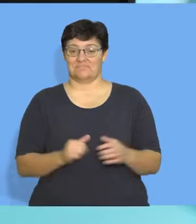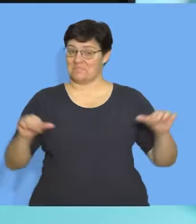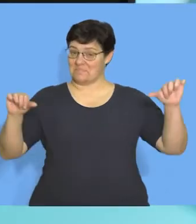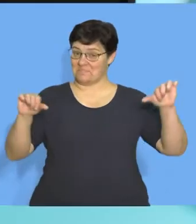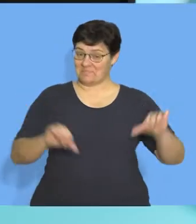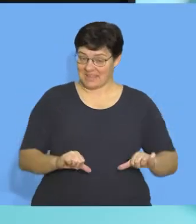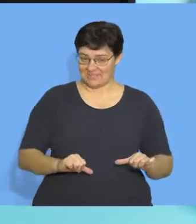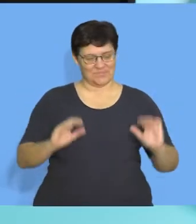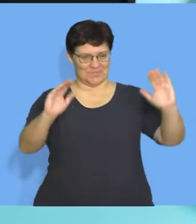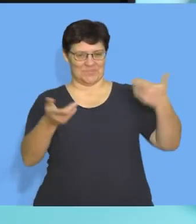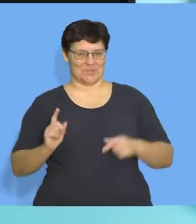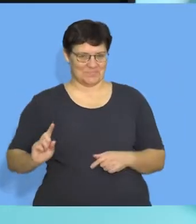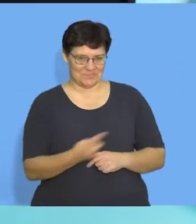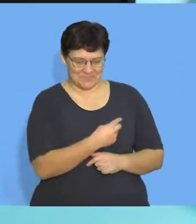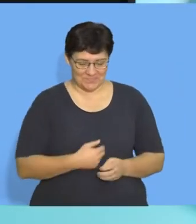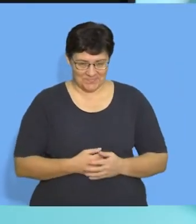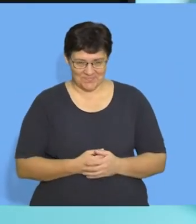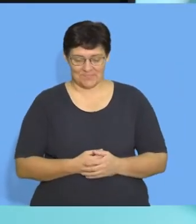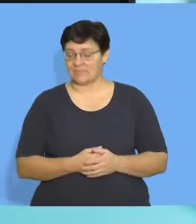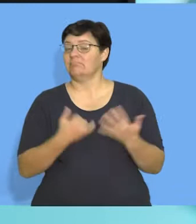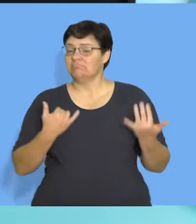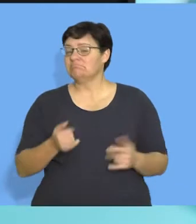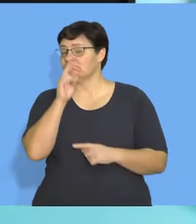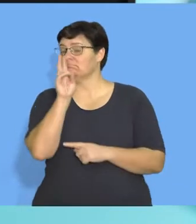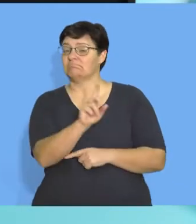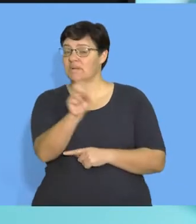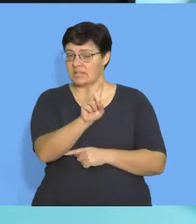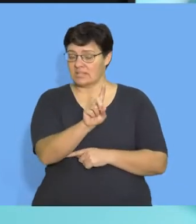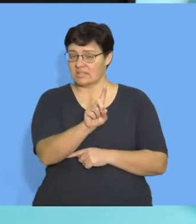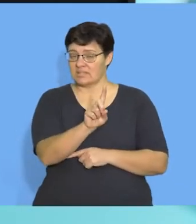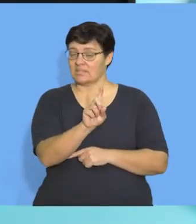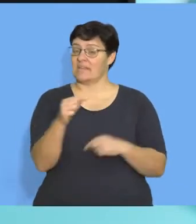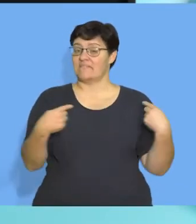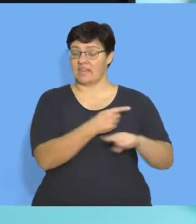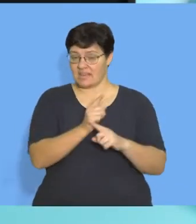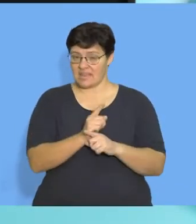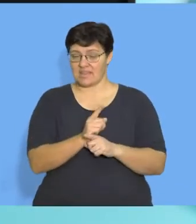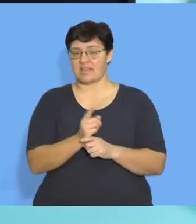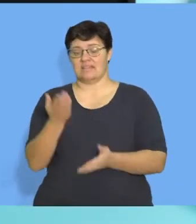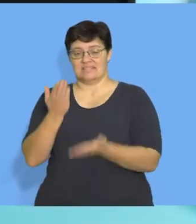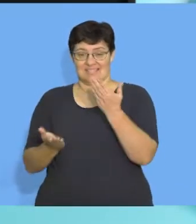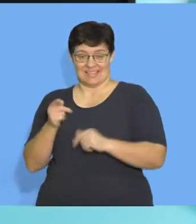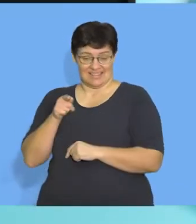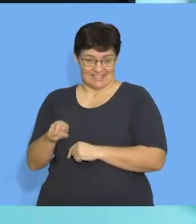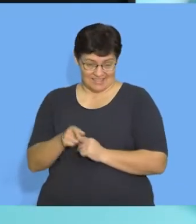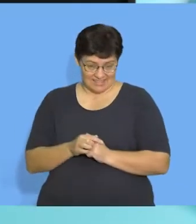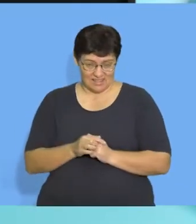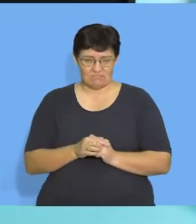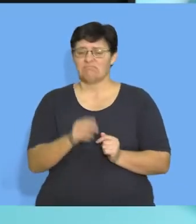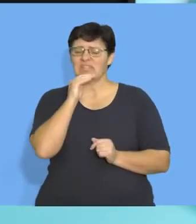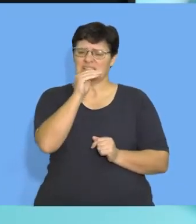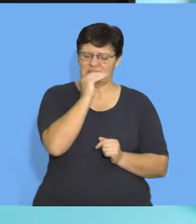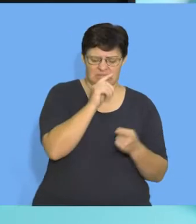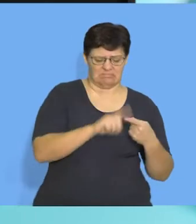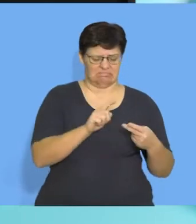Welcome back, everyone. Now we're going to look at vectors and scalars in detail. So we're going to look at definitions and